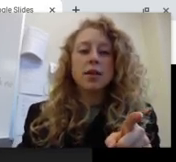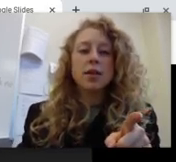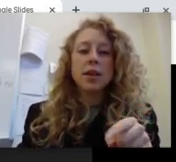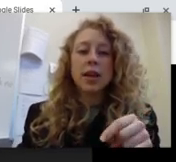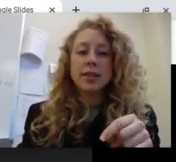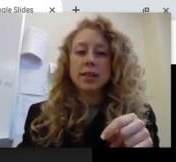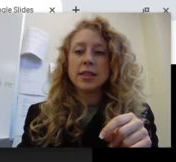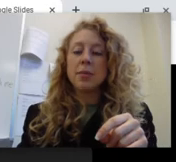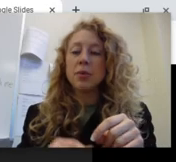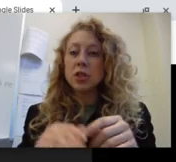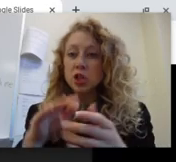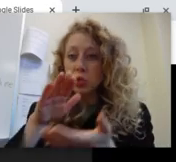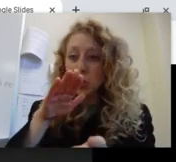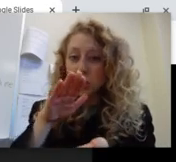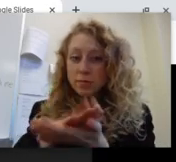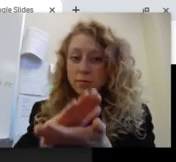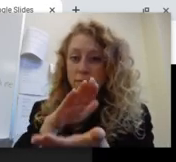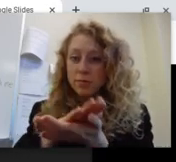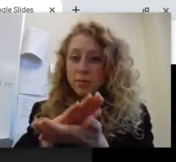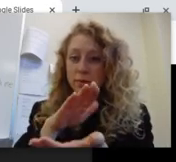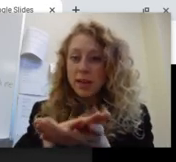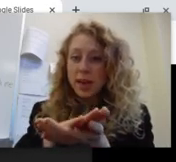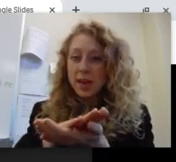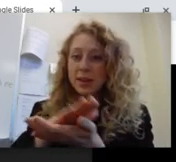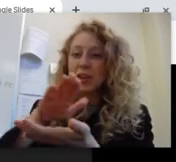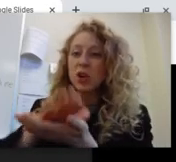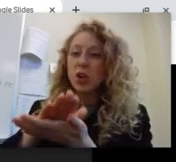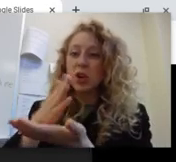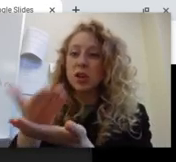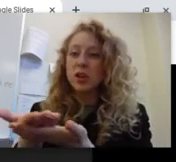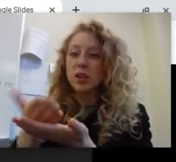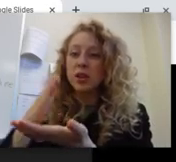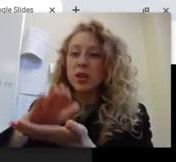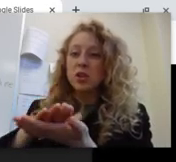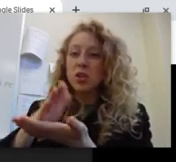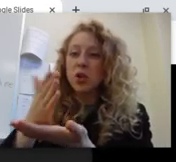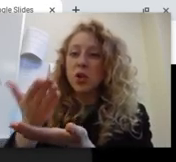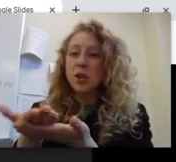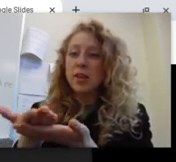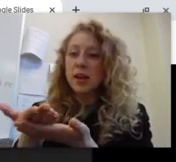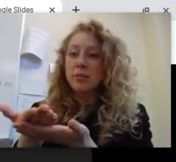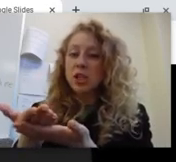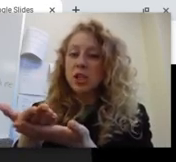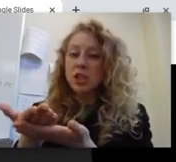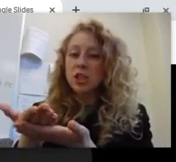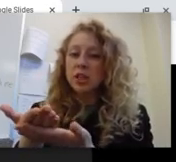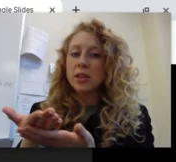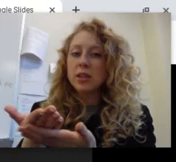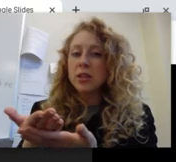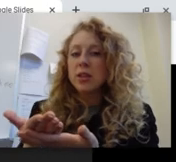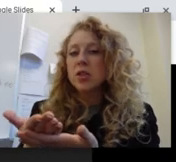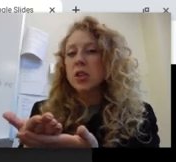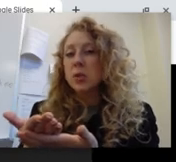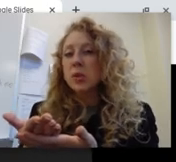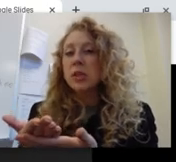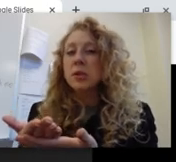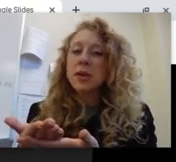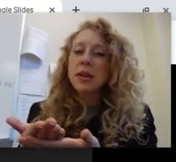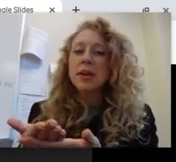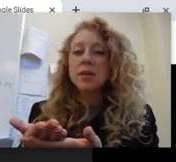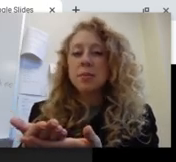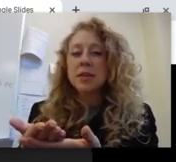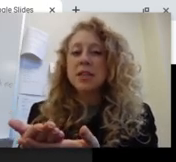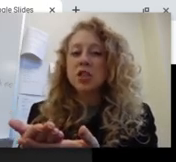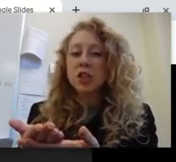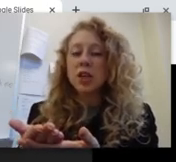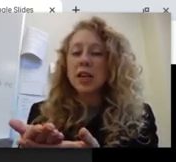Then the next example is school and cook. So the only thing I'm changing, so this one could